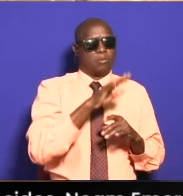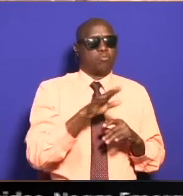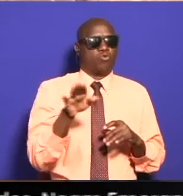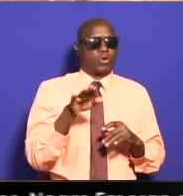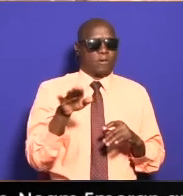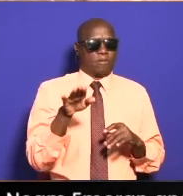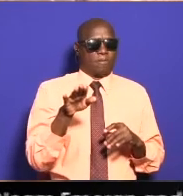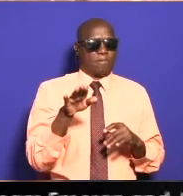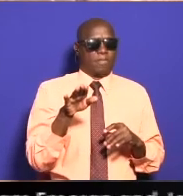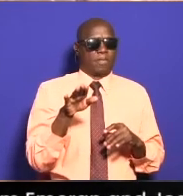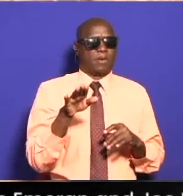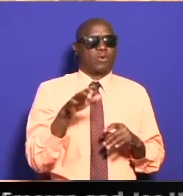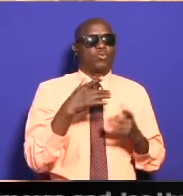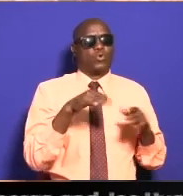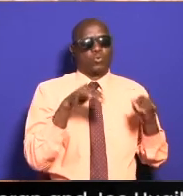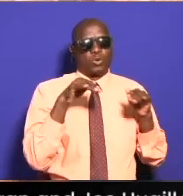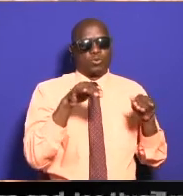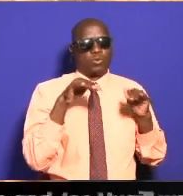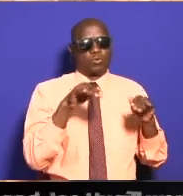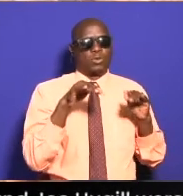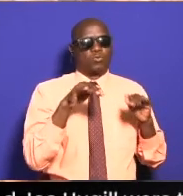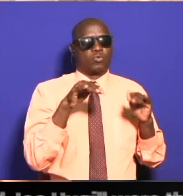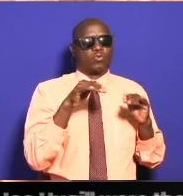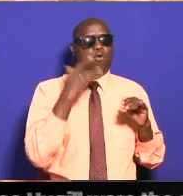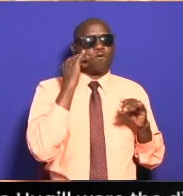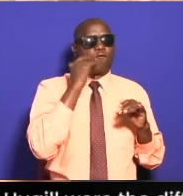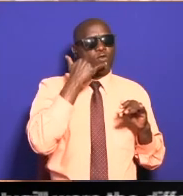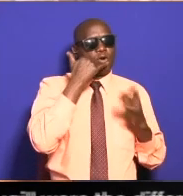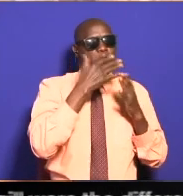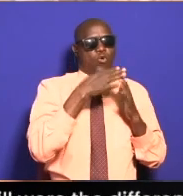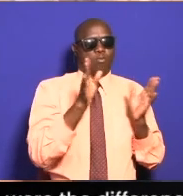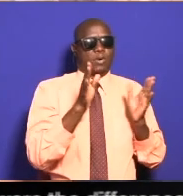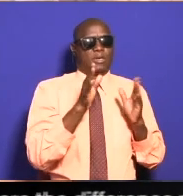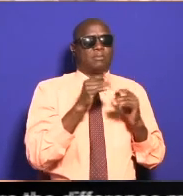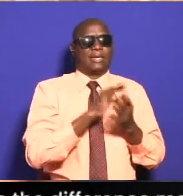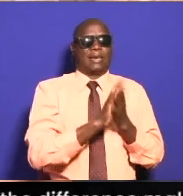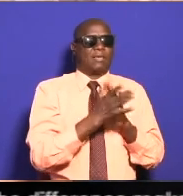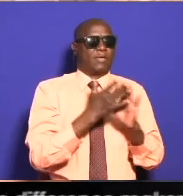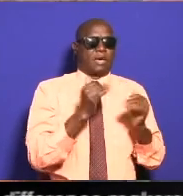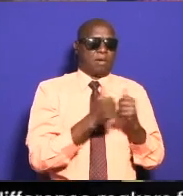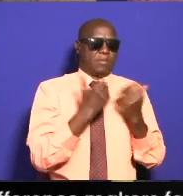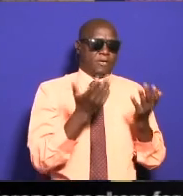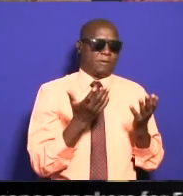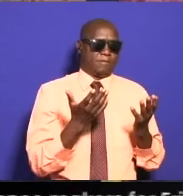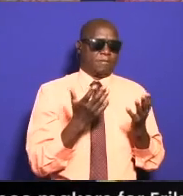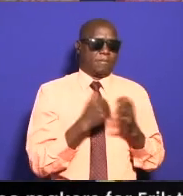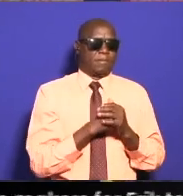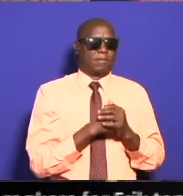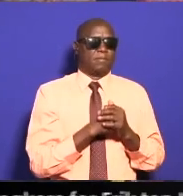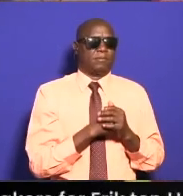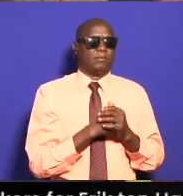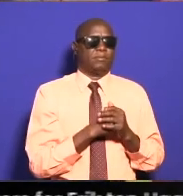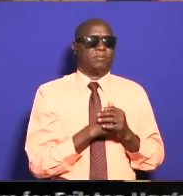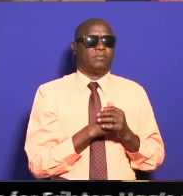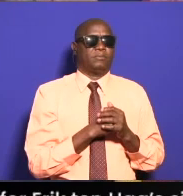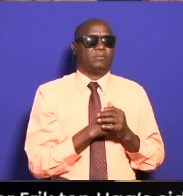Sunday morning tukaanza tu bado kuwaongojea wafungue masimu. Nothing happened. Hawajafungua simu yoyote ile. Tunahofia kama